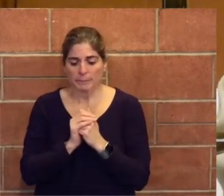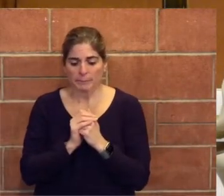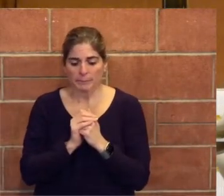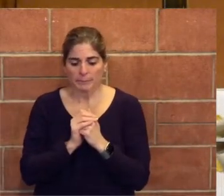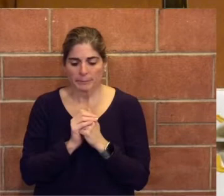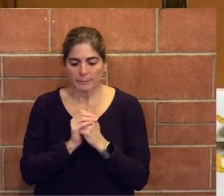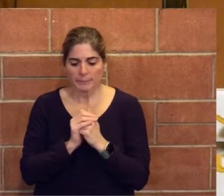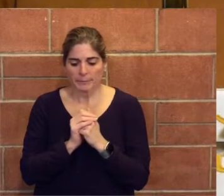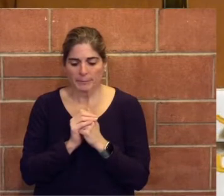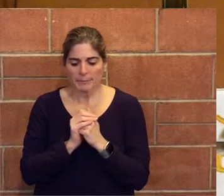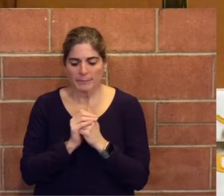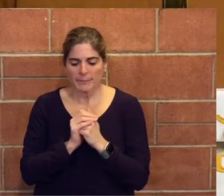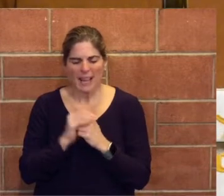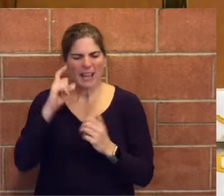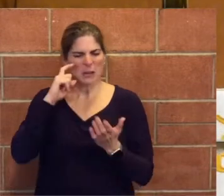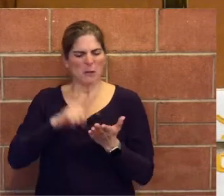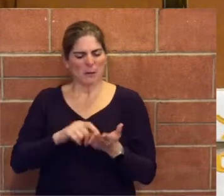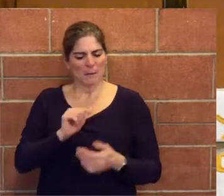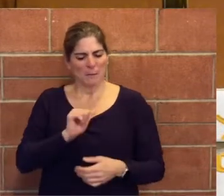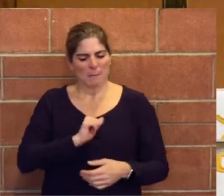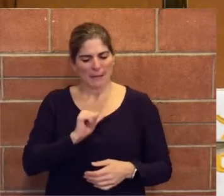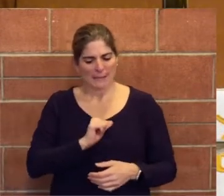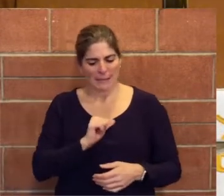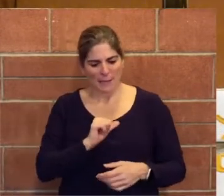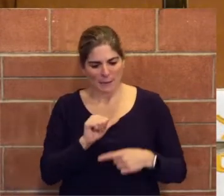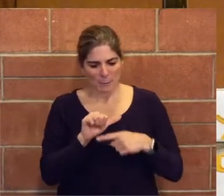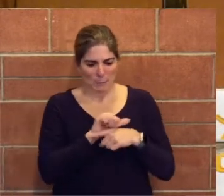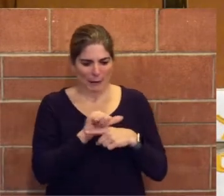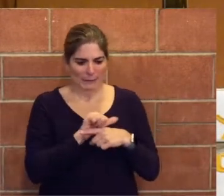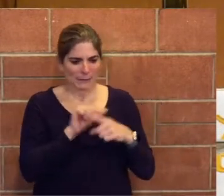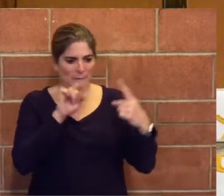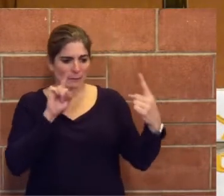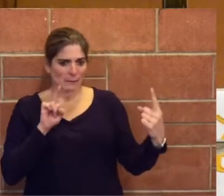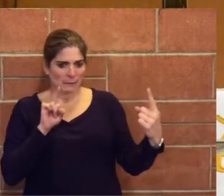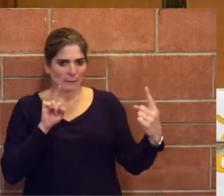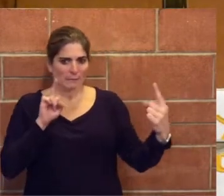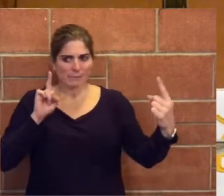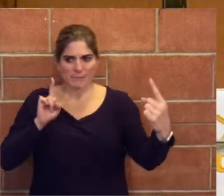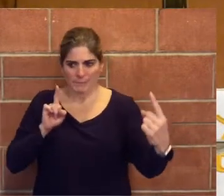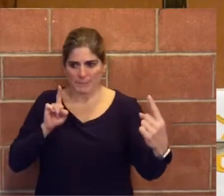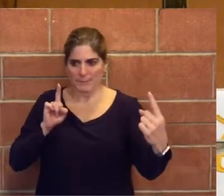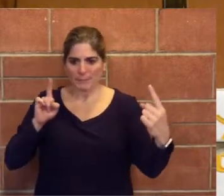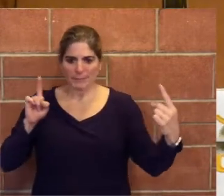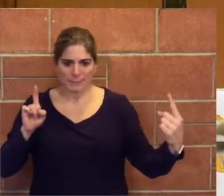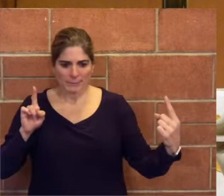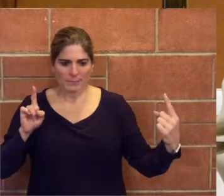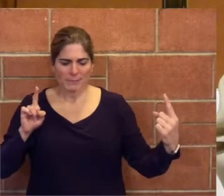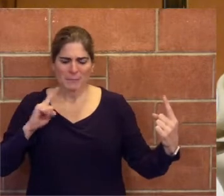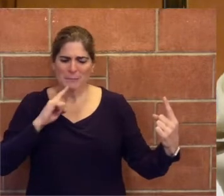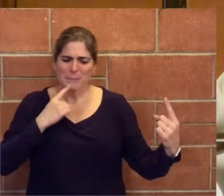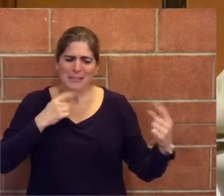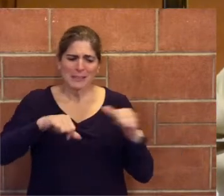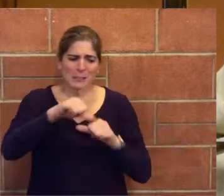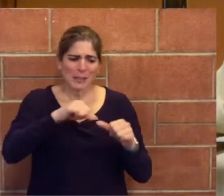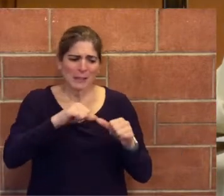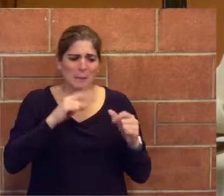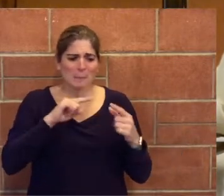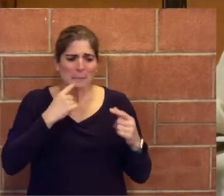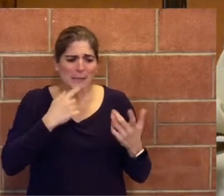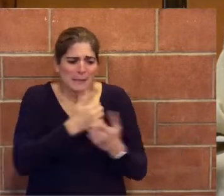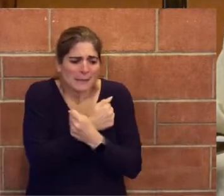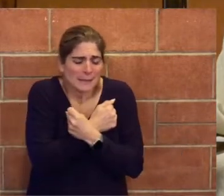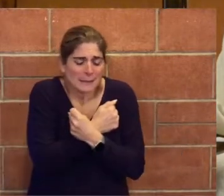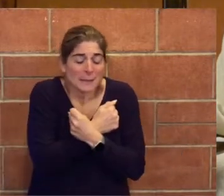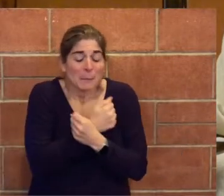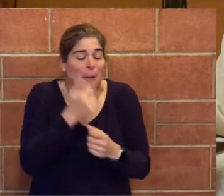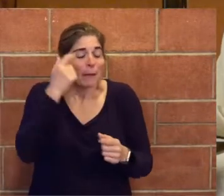Advice I find myself giving these days as we practice social distancing and miss each other so much